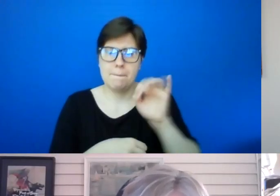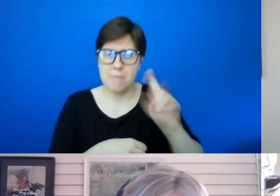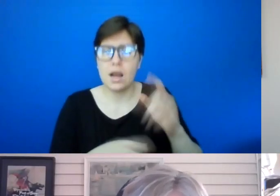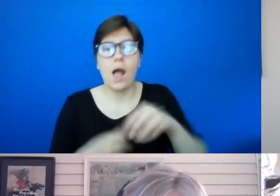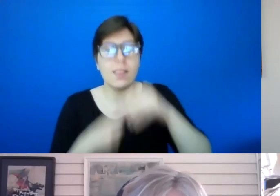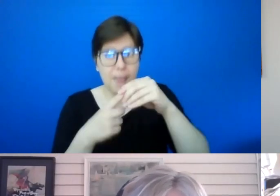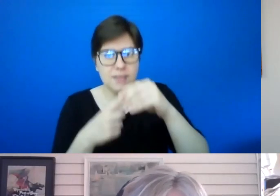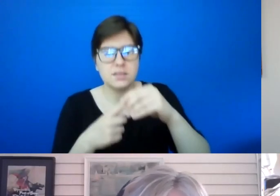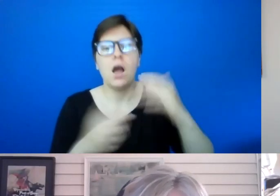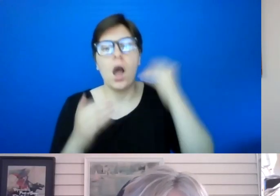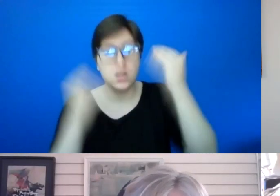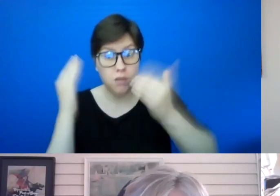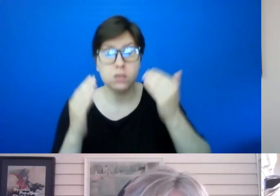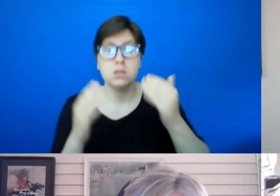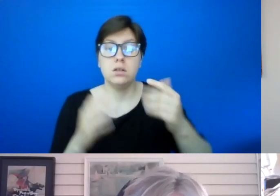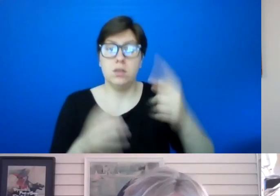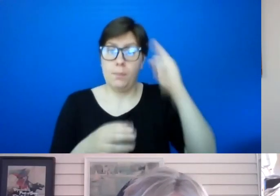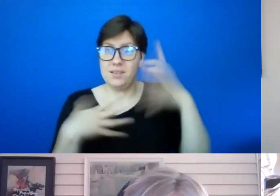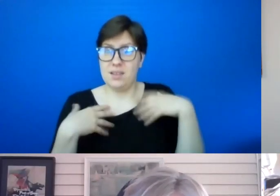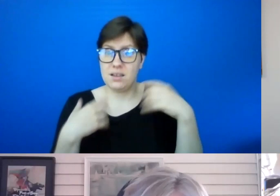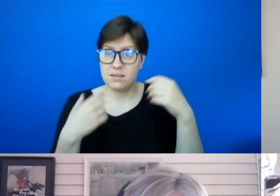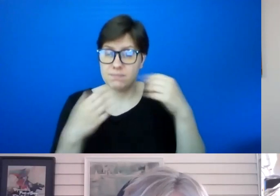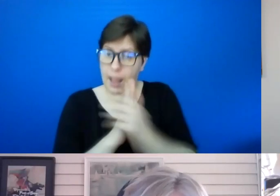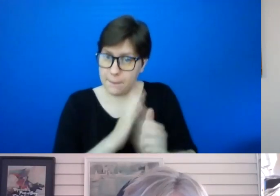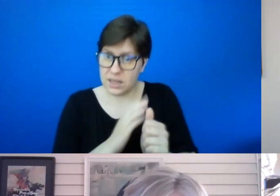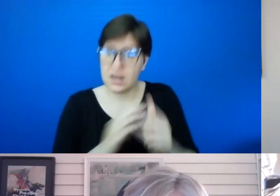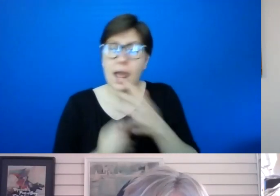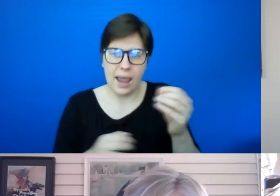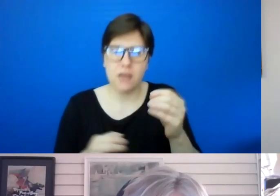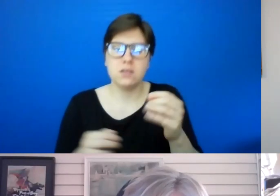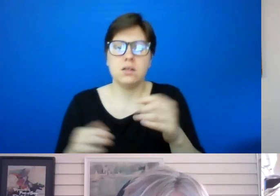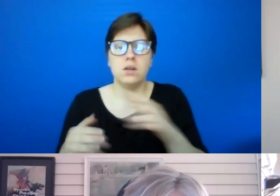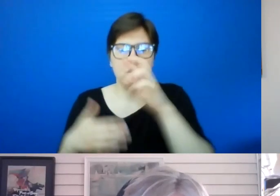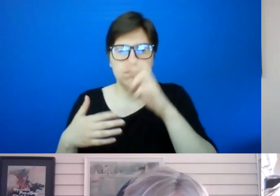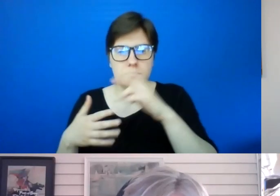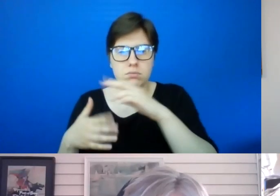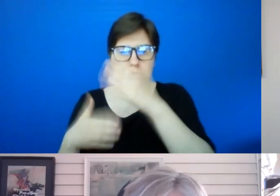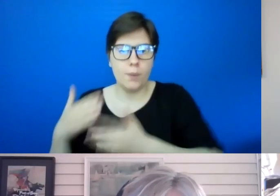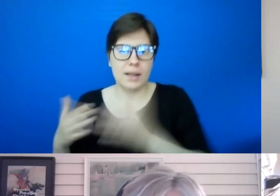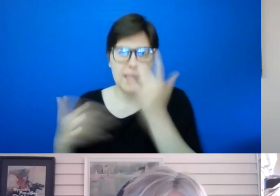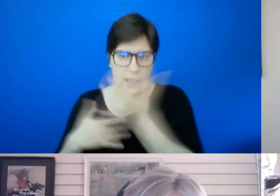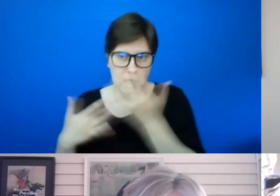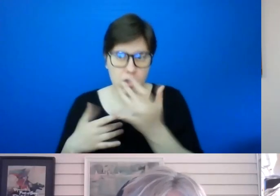terminally ill. And there are some other questions along that same line.